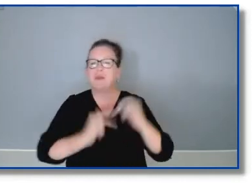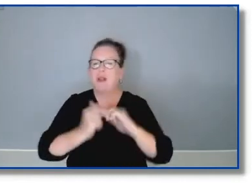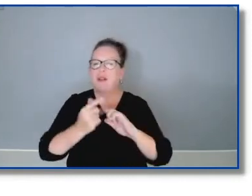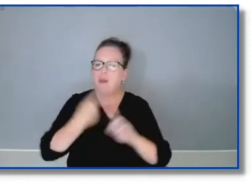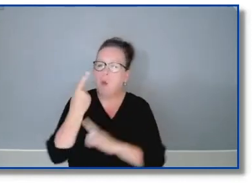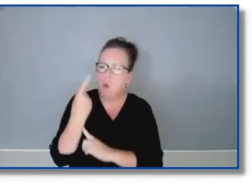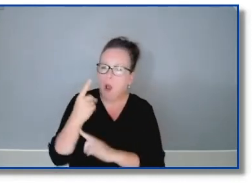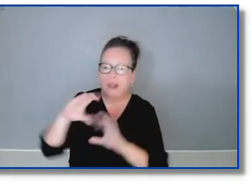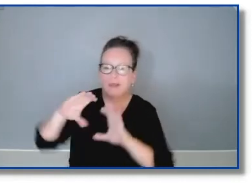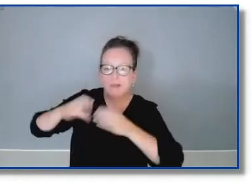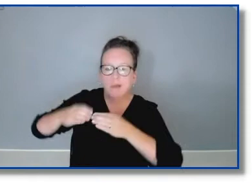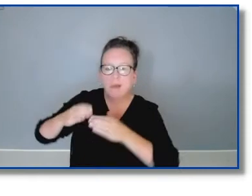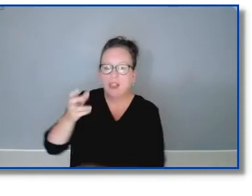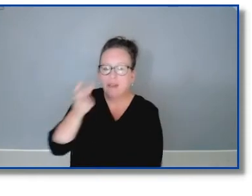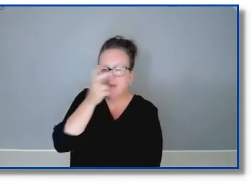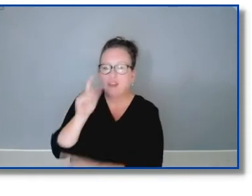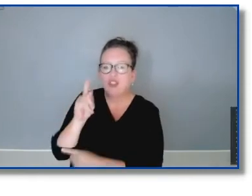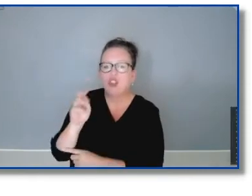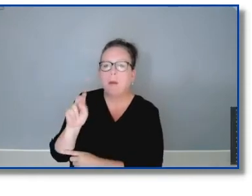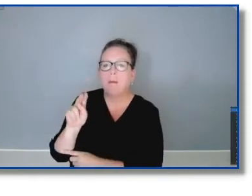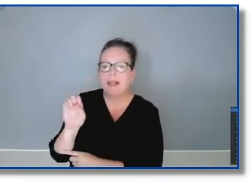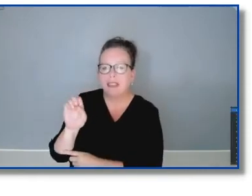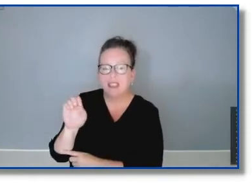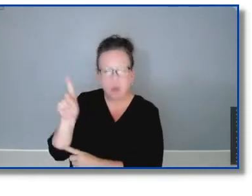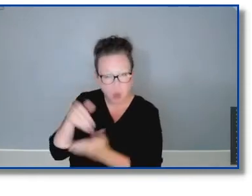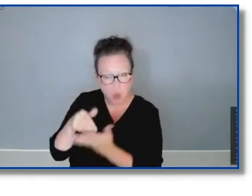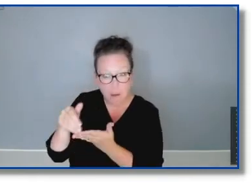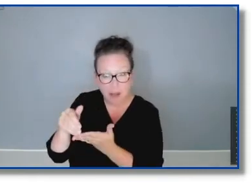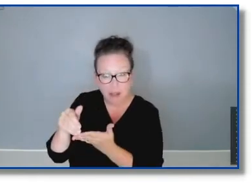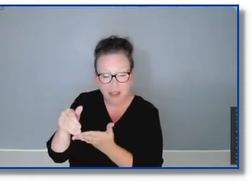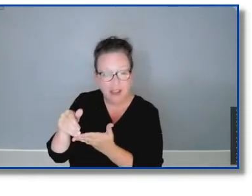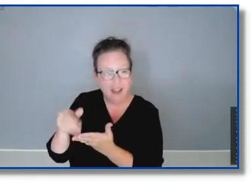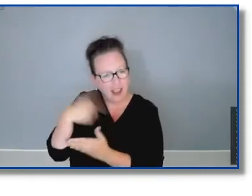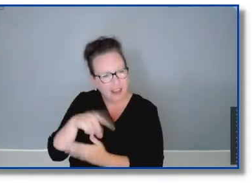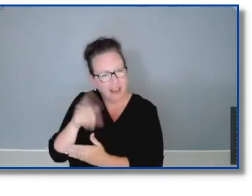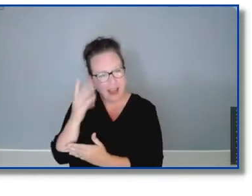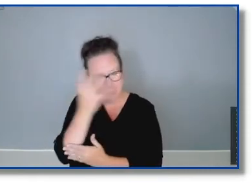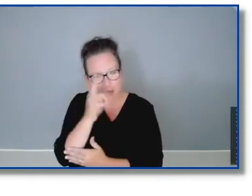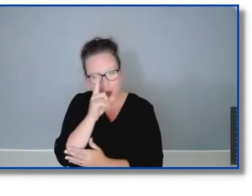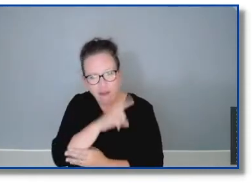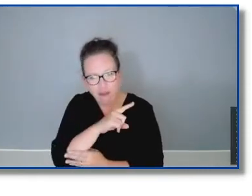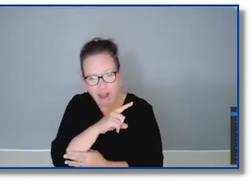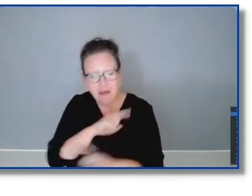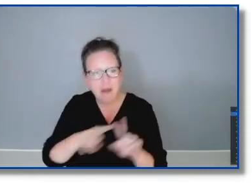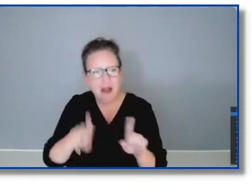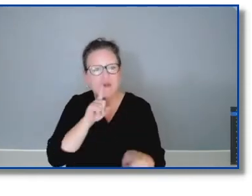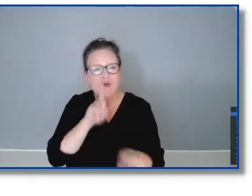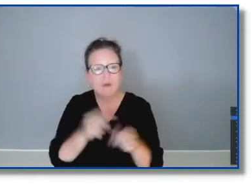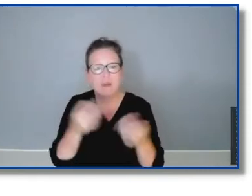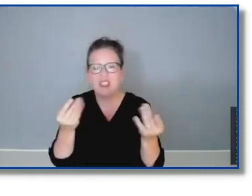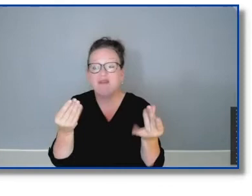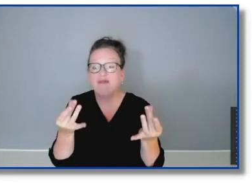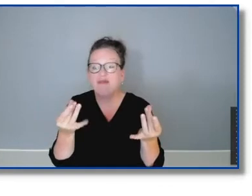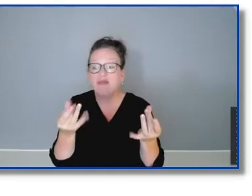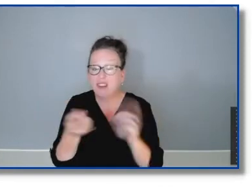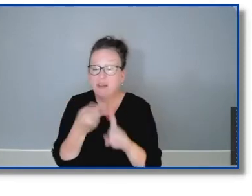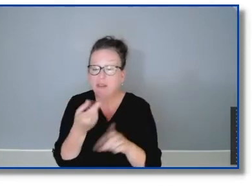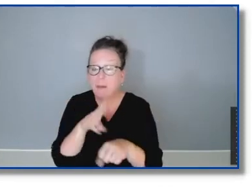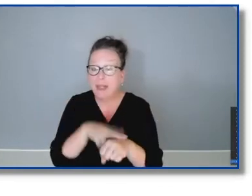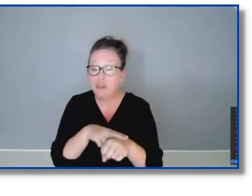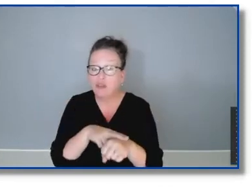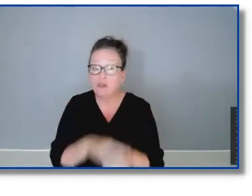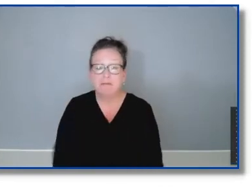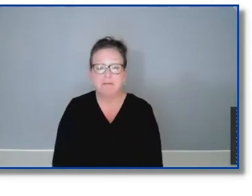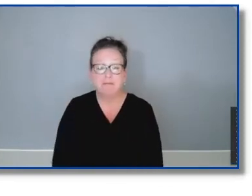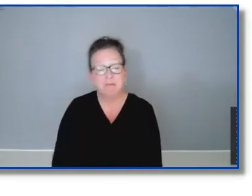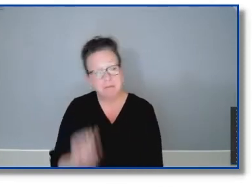million termites, a couple million termites. And they look very artificial, but they're actually products of nature.